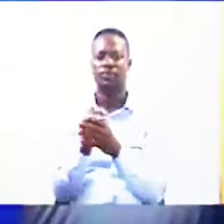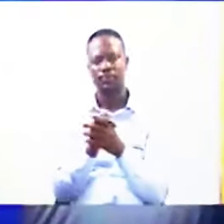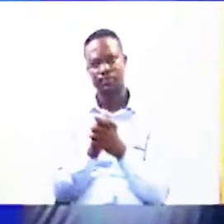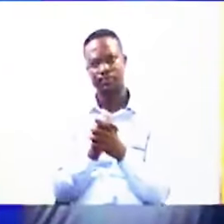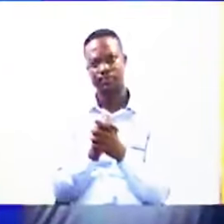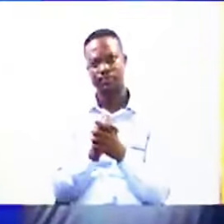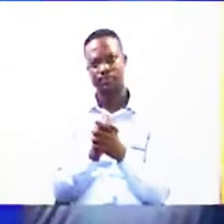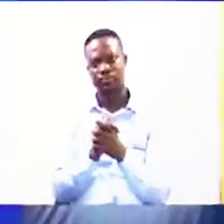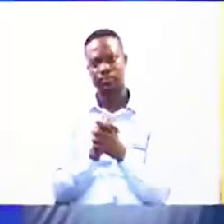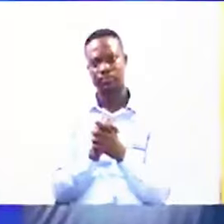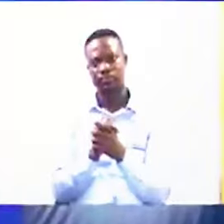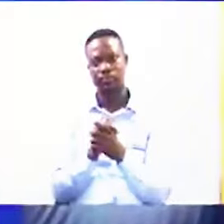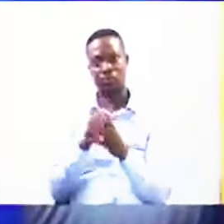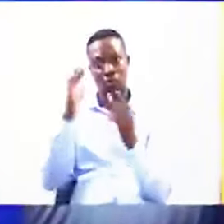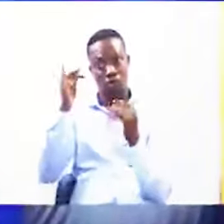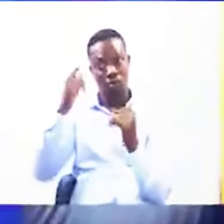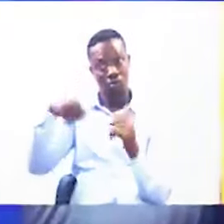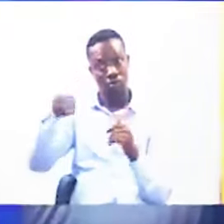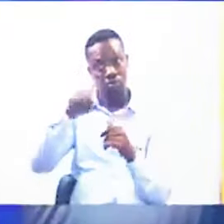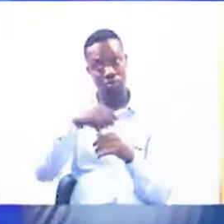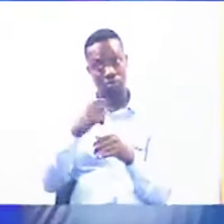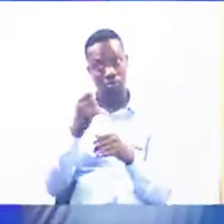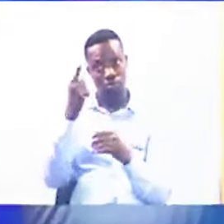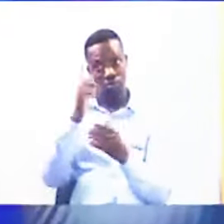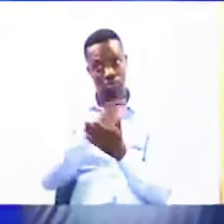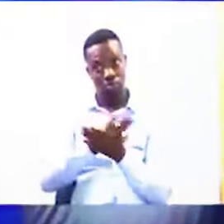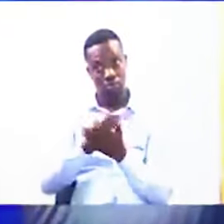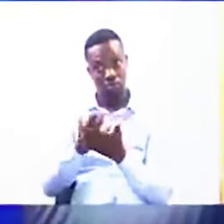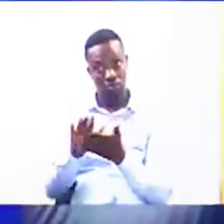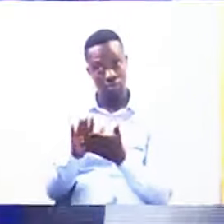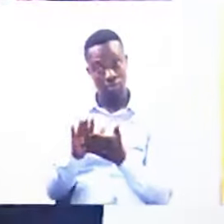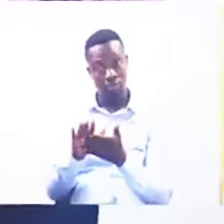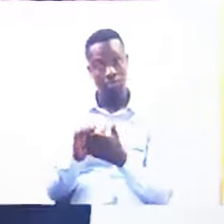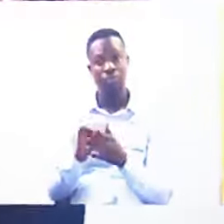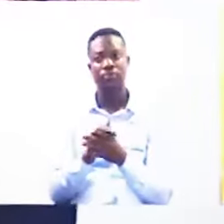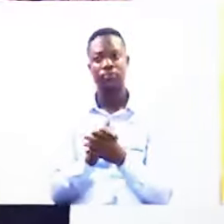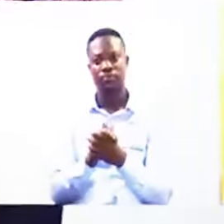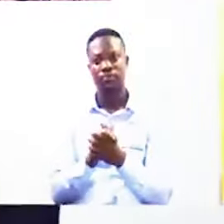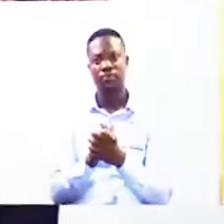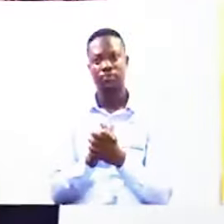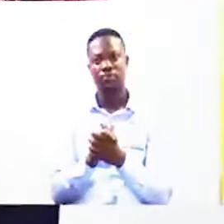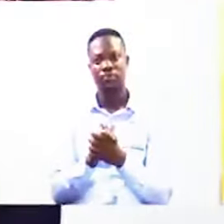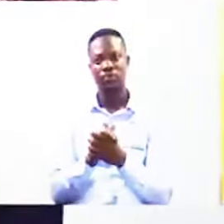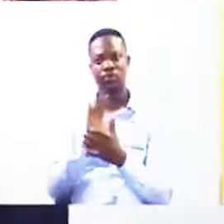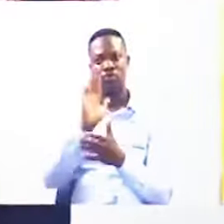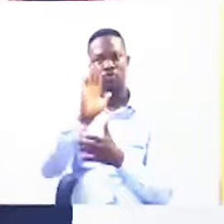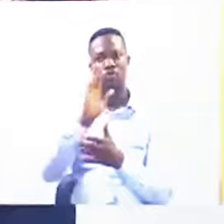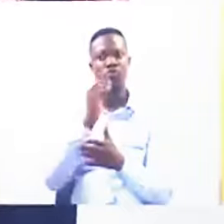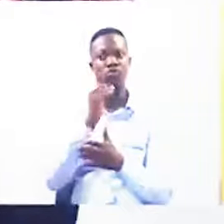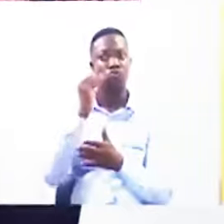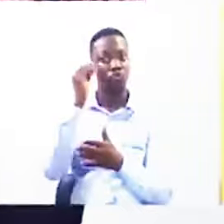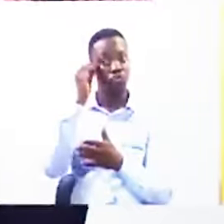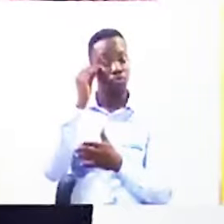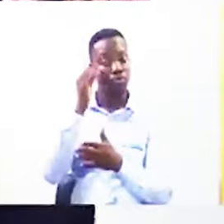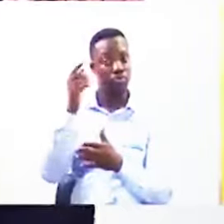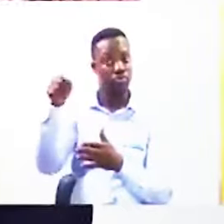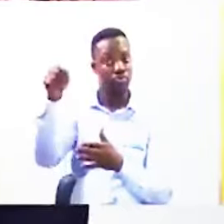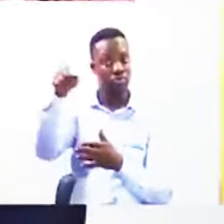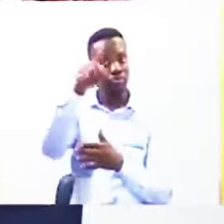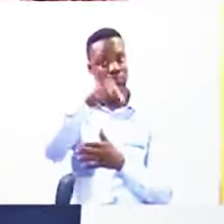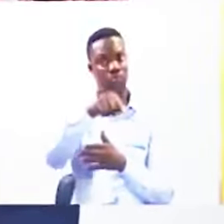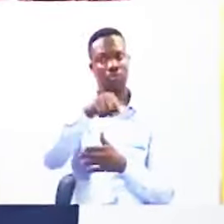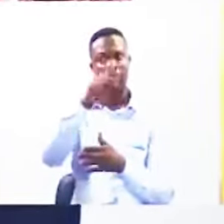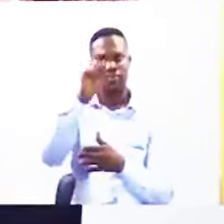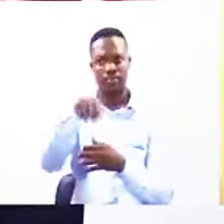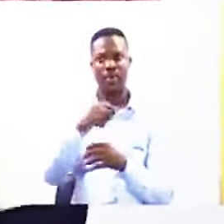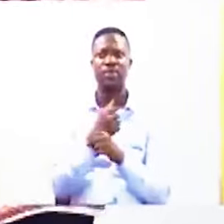so, Eddie, I hope you understand what I'm talking about. What it, yeah, even in your own home, you need to